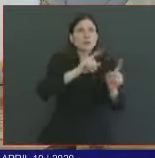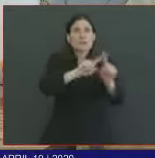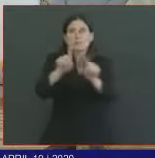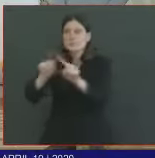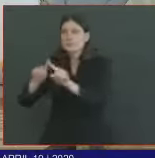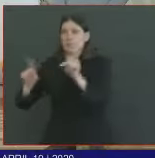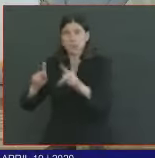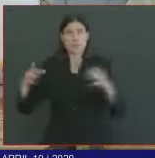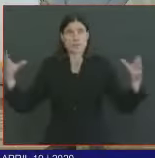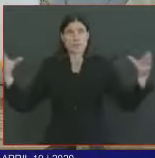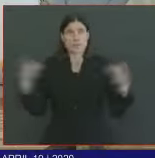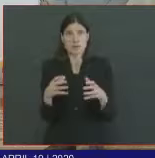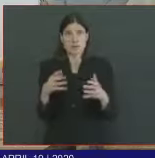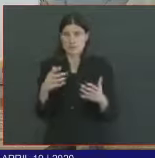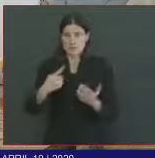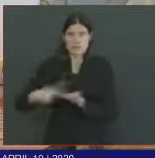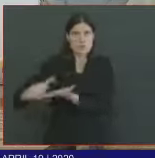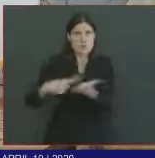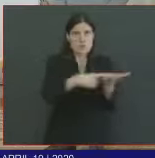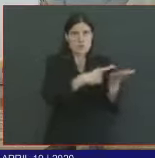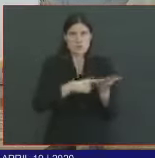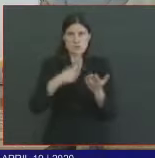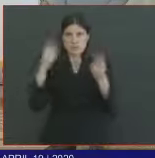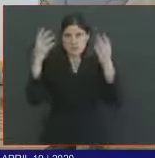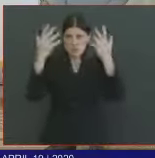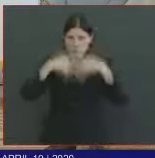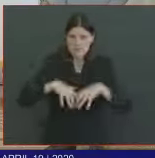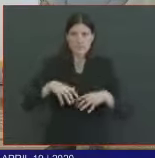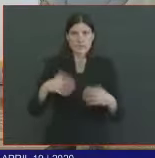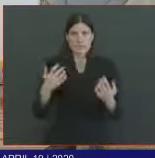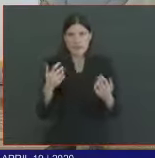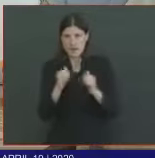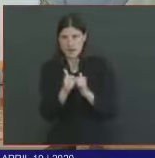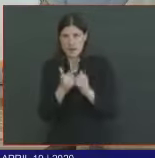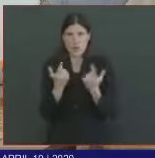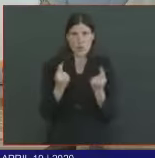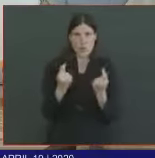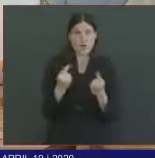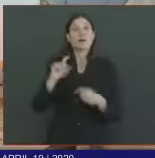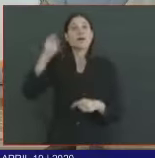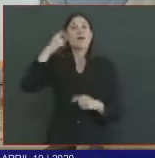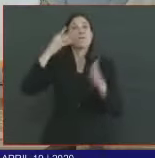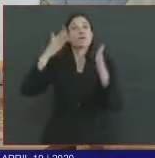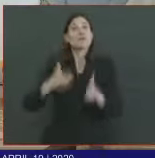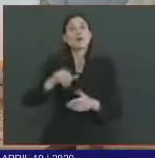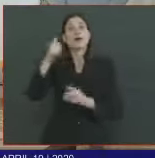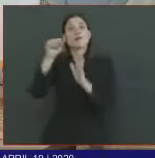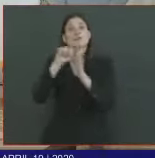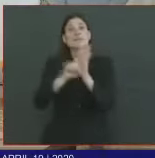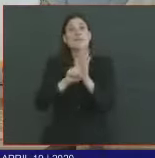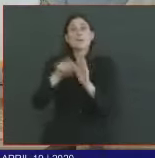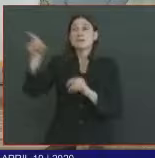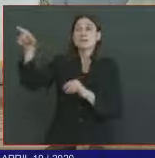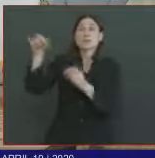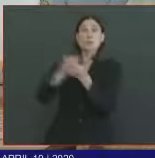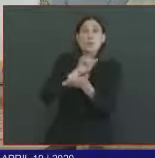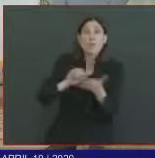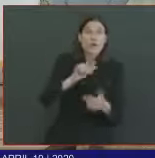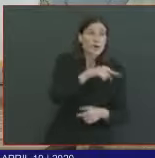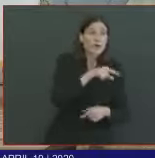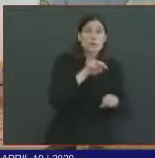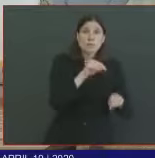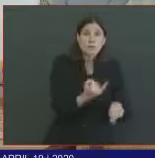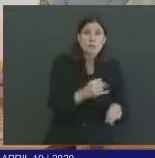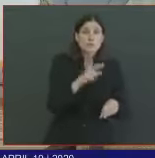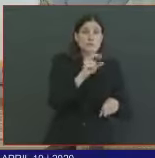with Massachusetts, Connecticut, New York, New Jersey, the rest of New England. So there's no quick fix on this. I want to be as thoughtful